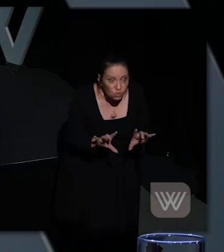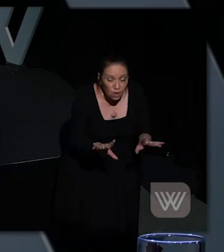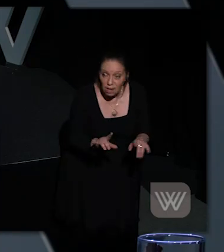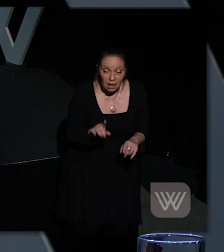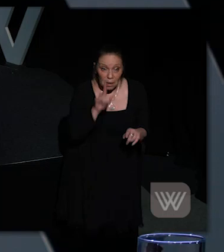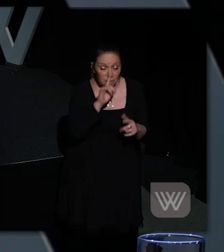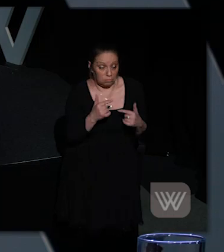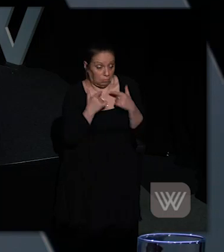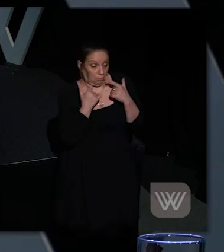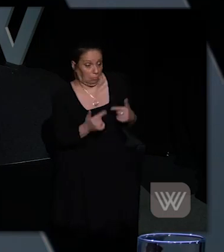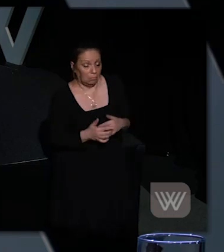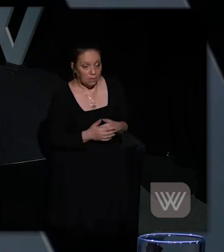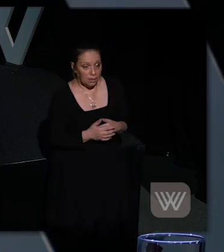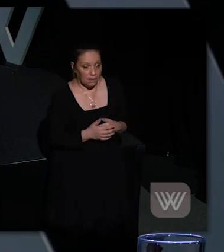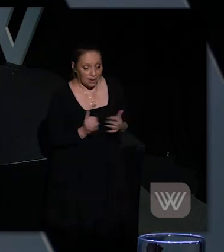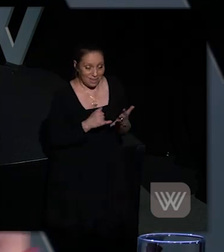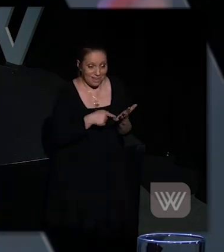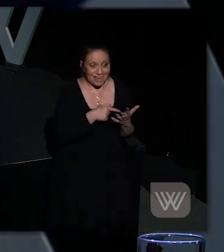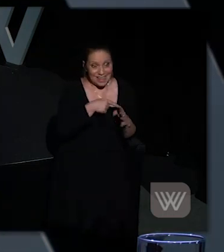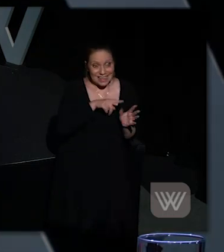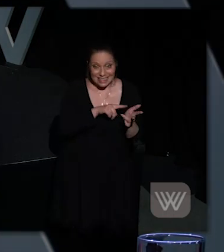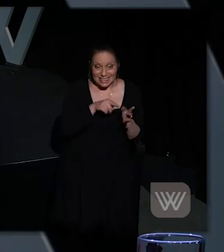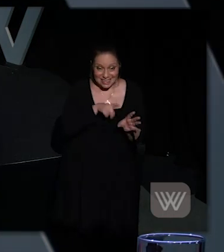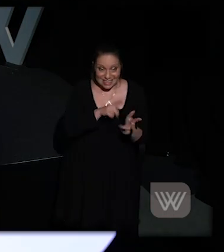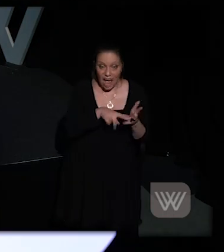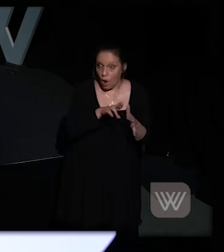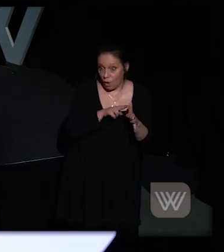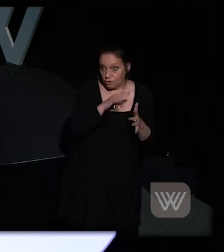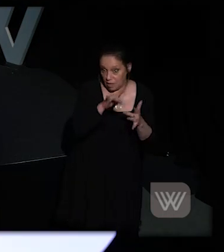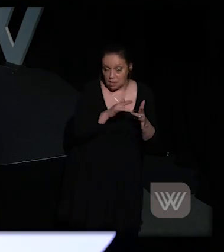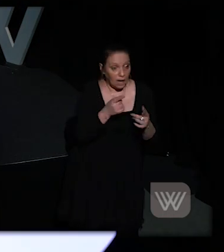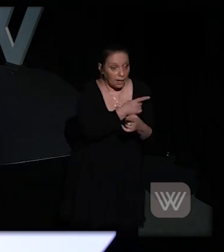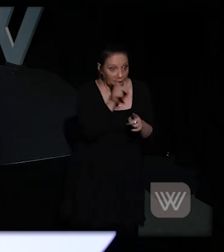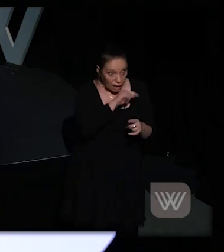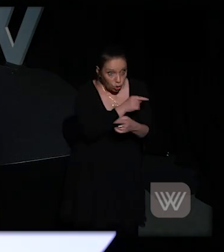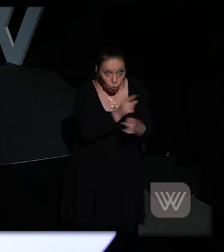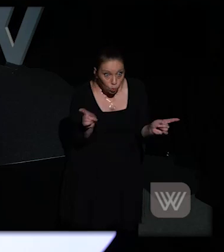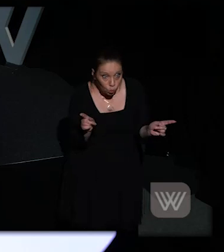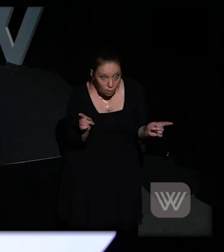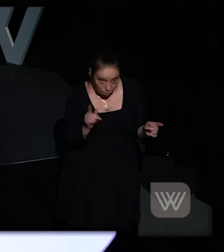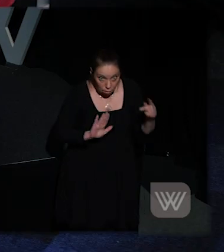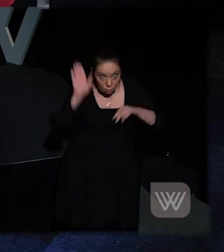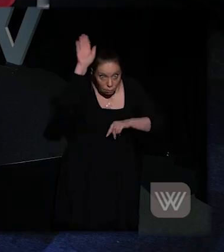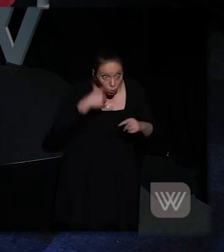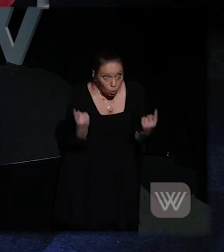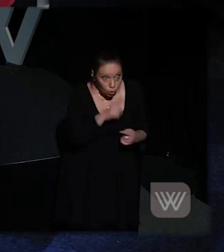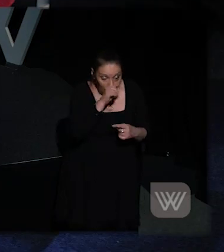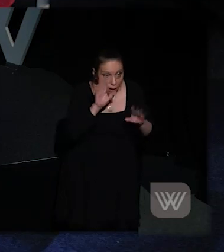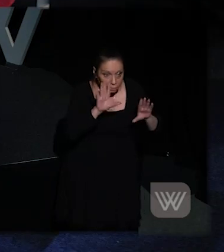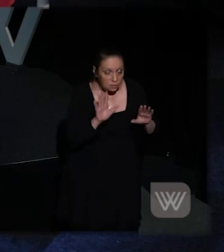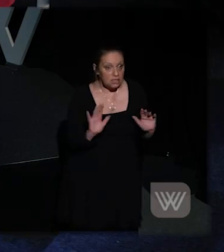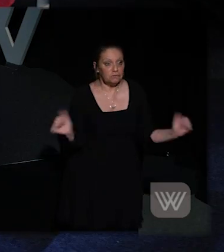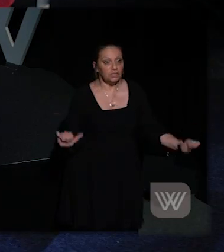cares. Like, stay off the internet. I mean, who here can... Put your hand up if you can stay off the internet. Anyone? Who can stay off the internet?